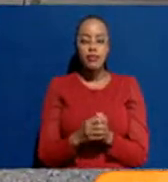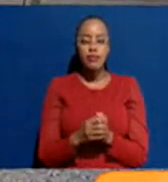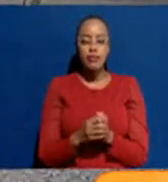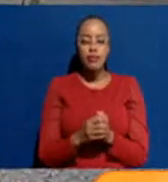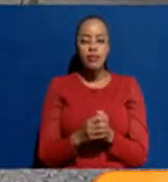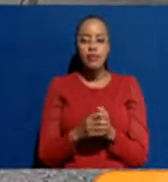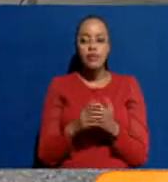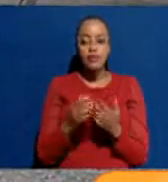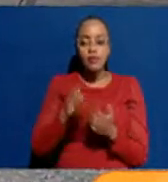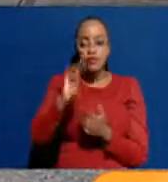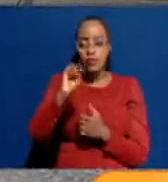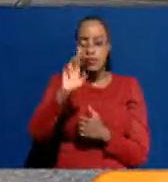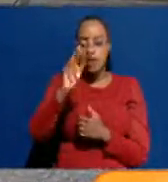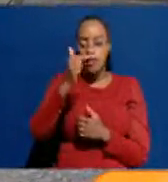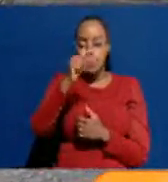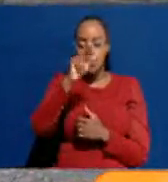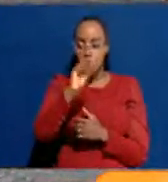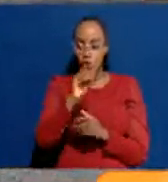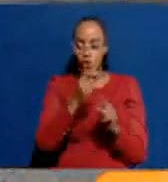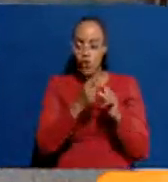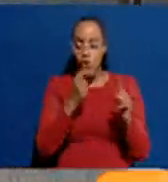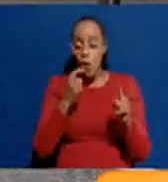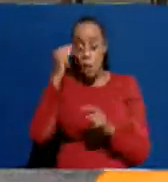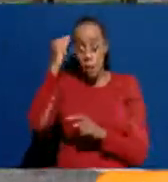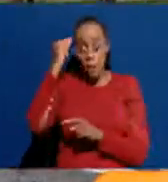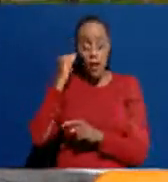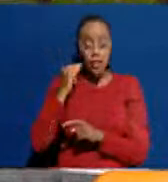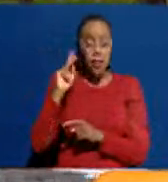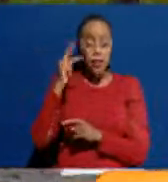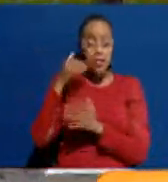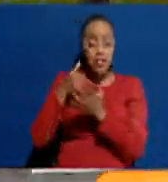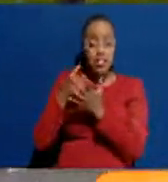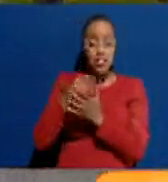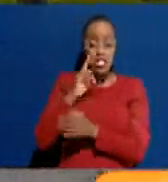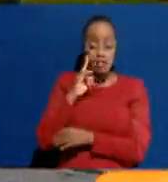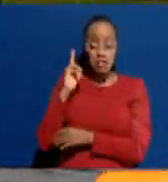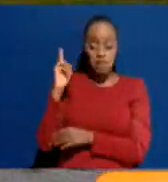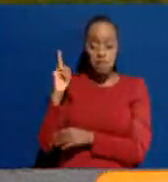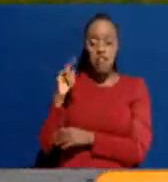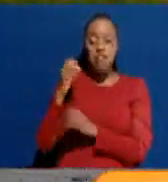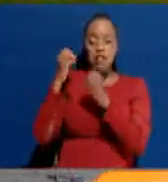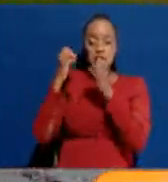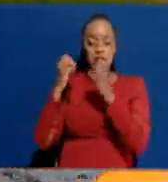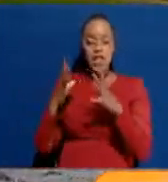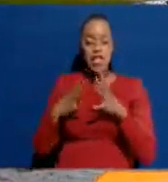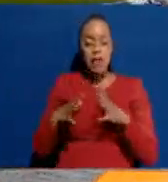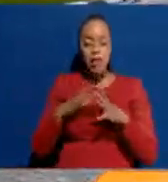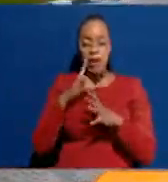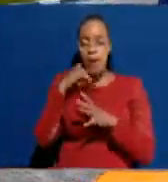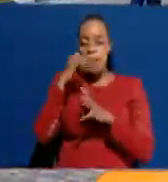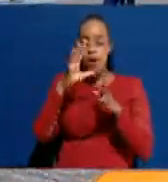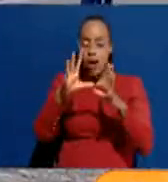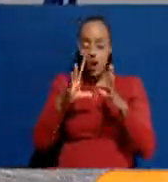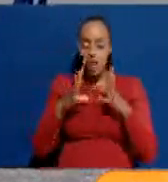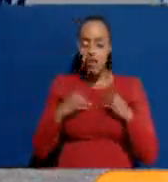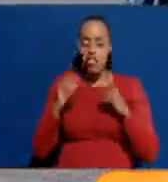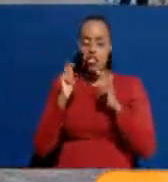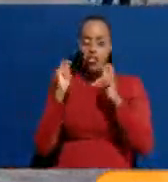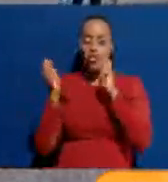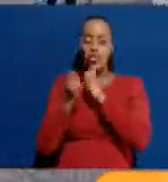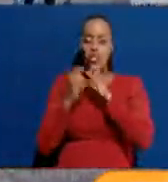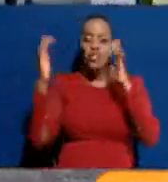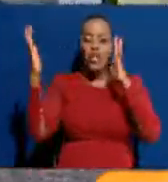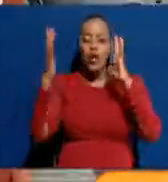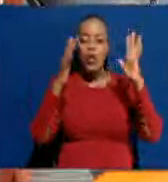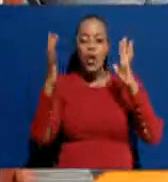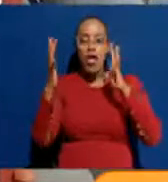Tumal Orto from Marsabit in Kenya is one of them. He is one among many pastoralists who have adapted to changing weather